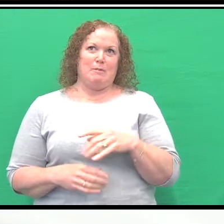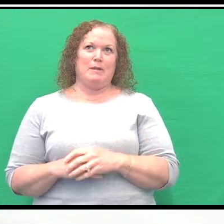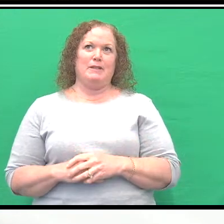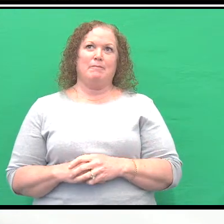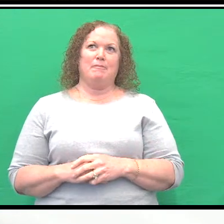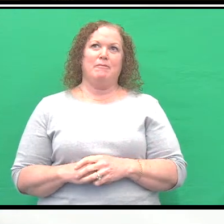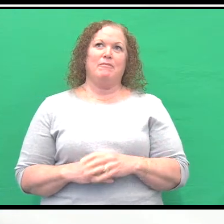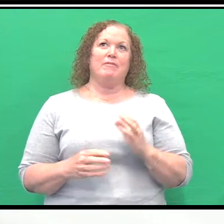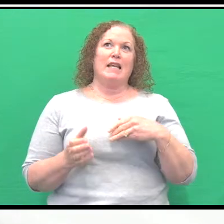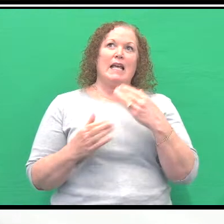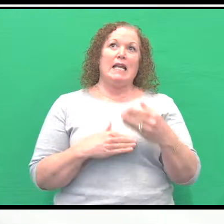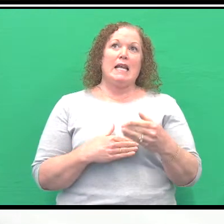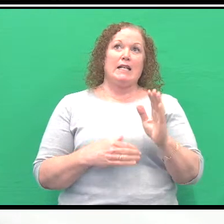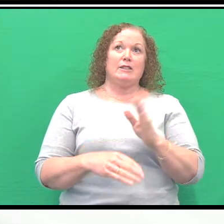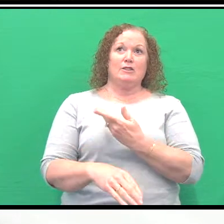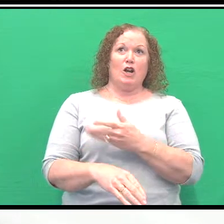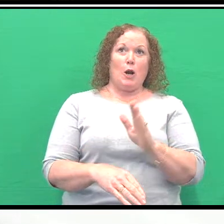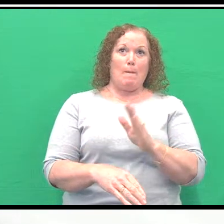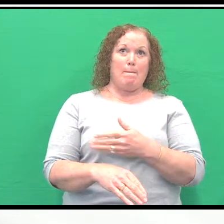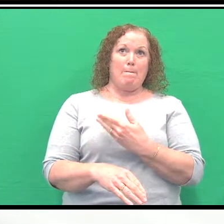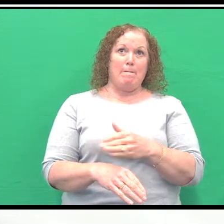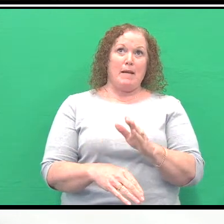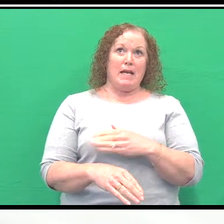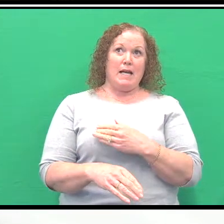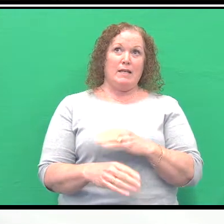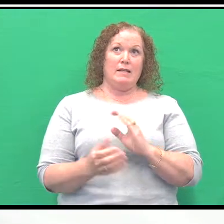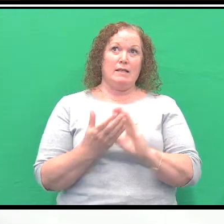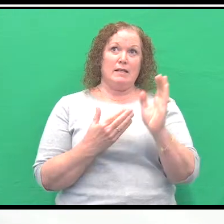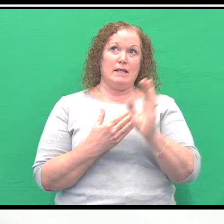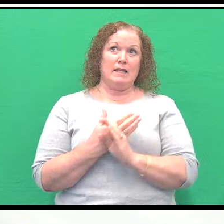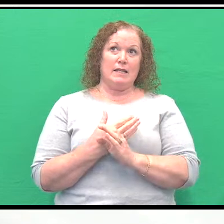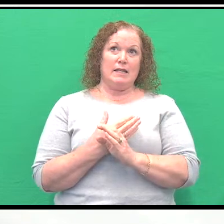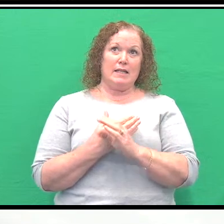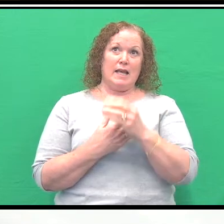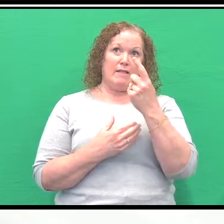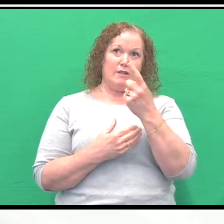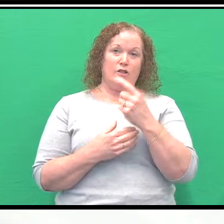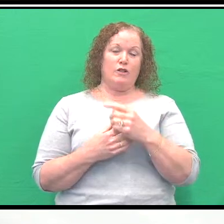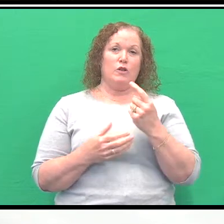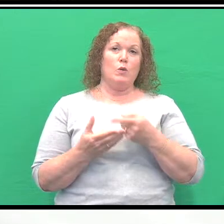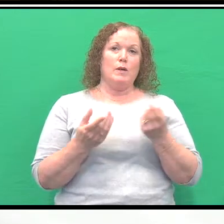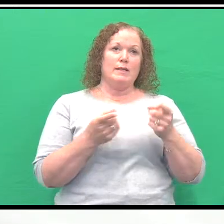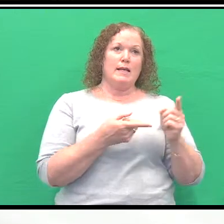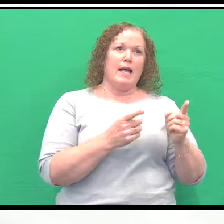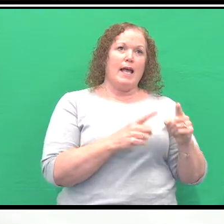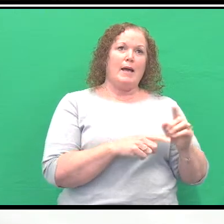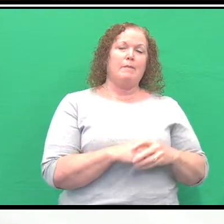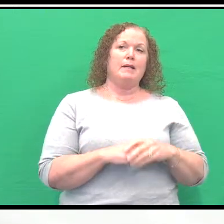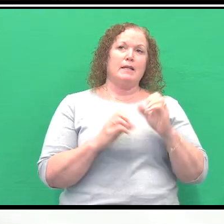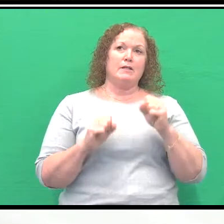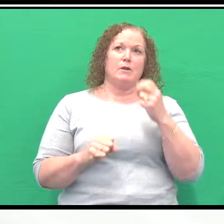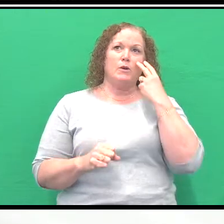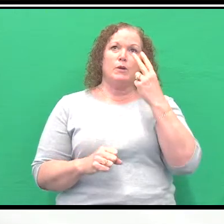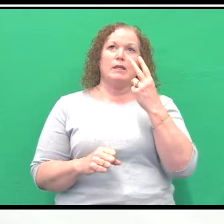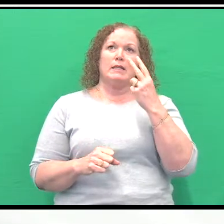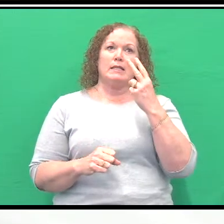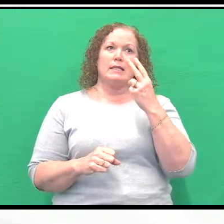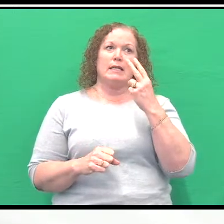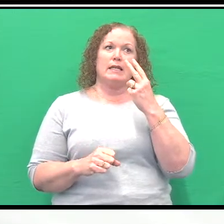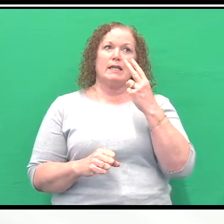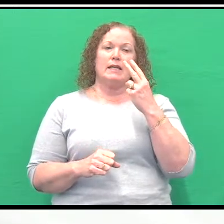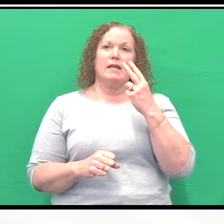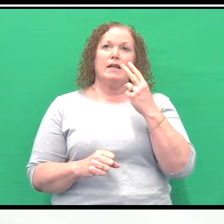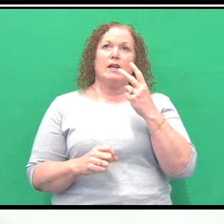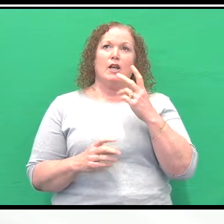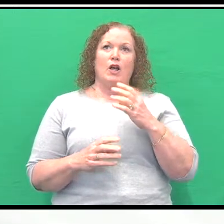band, the events they're holding or they're being a part of in the next few months. So as you can see, they're performing for Tour de Jazz, Tour